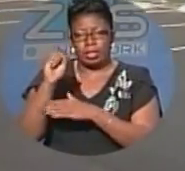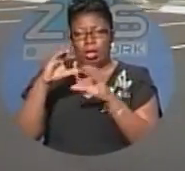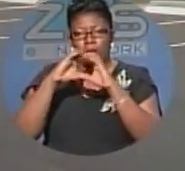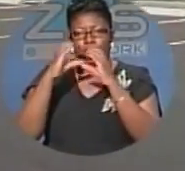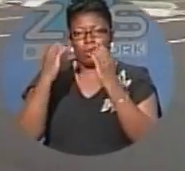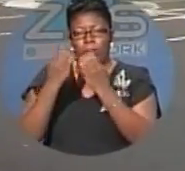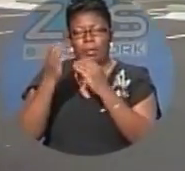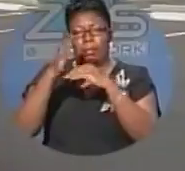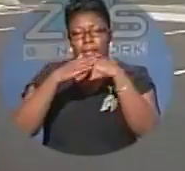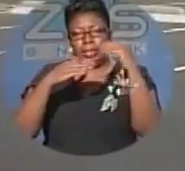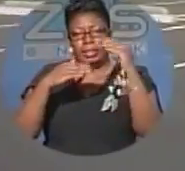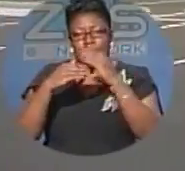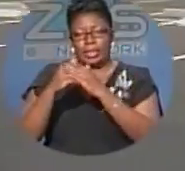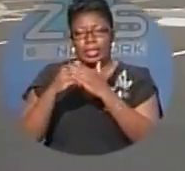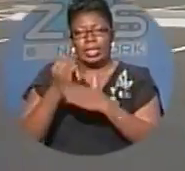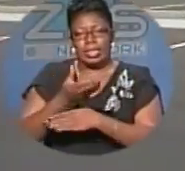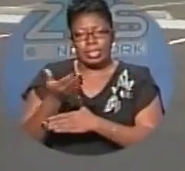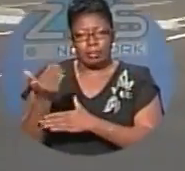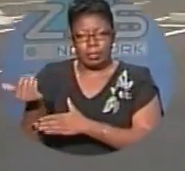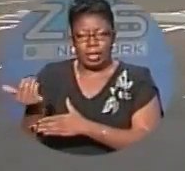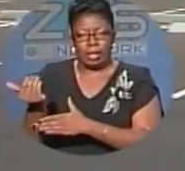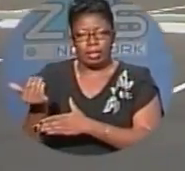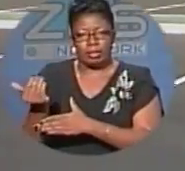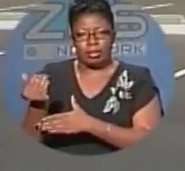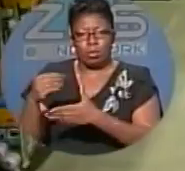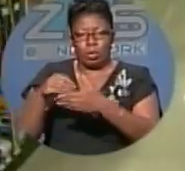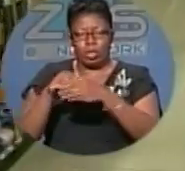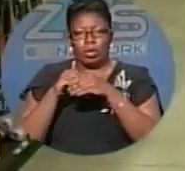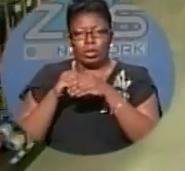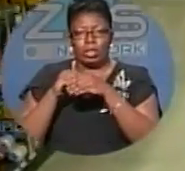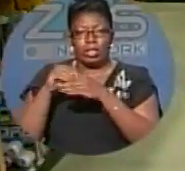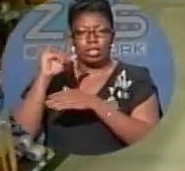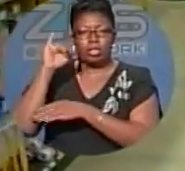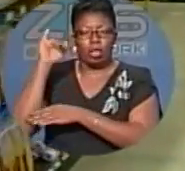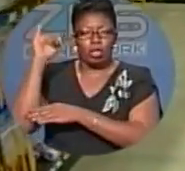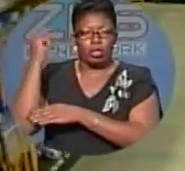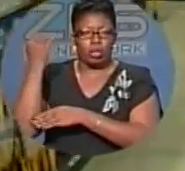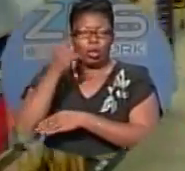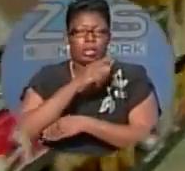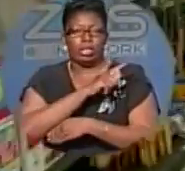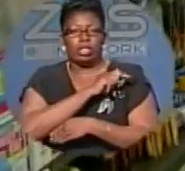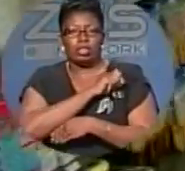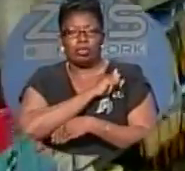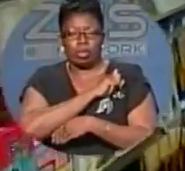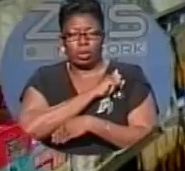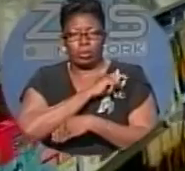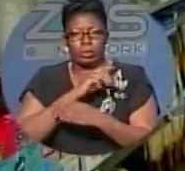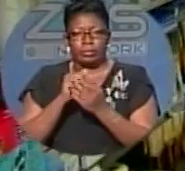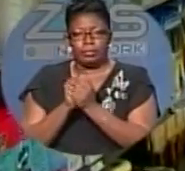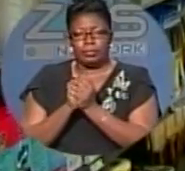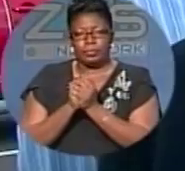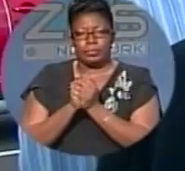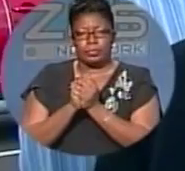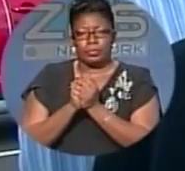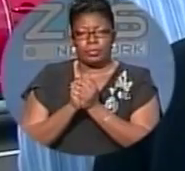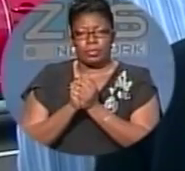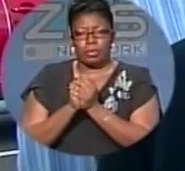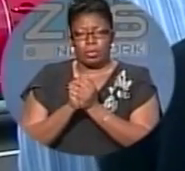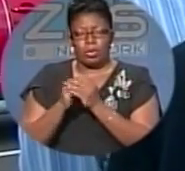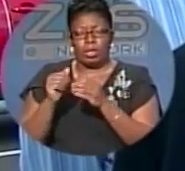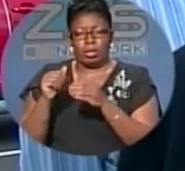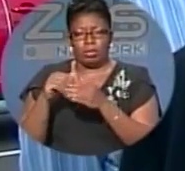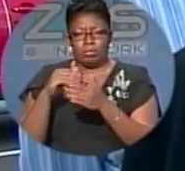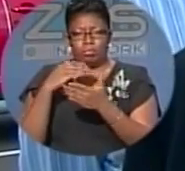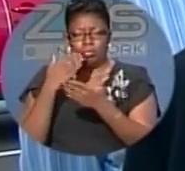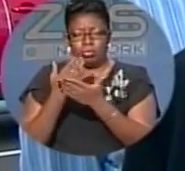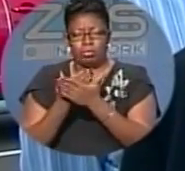Building Supplies. One of the owners is John Trico. We've stocked the store fairly well, we think, and we're